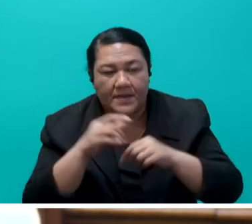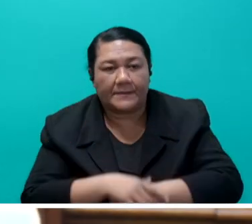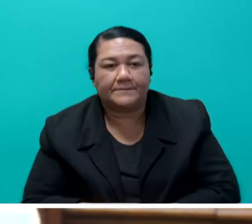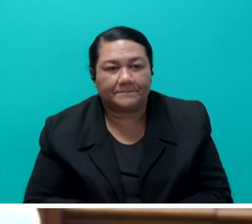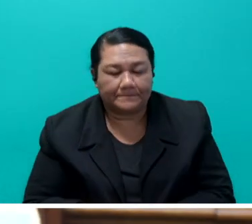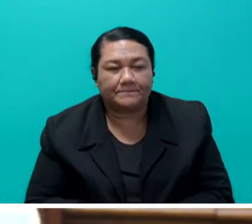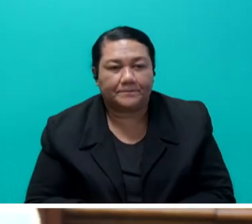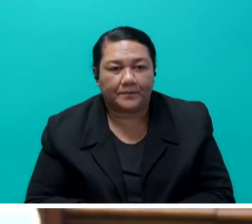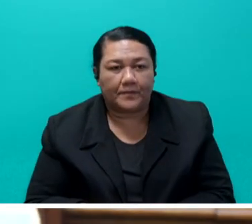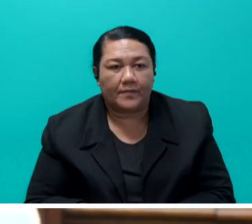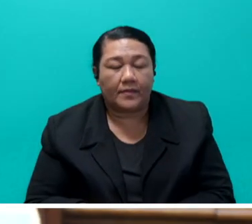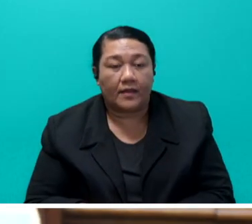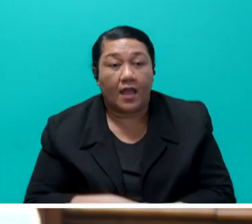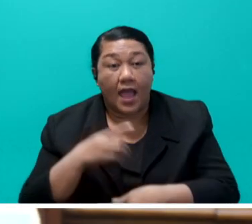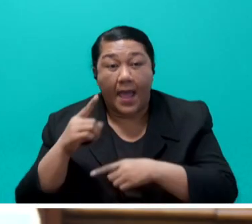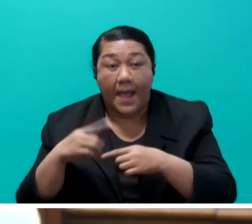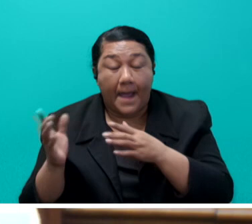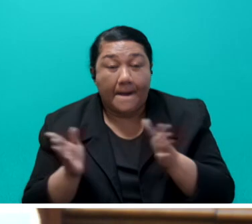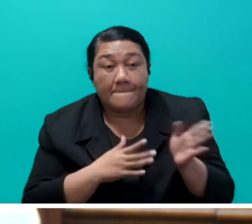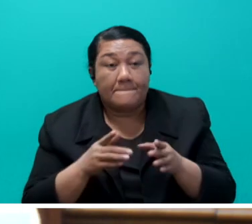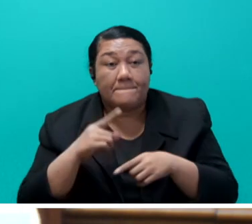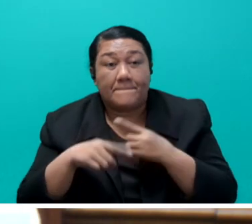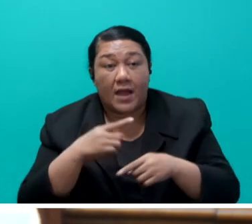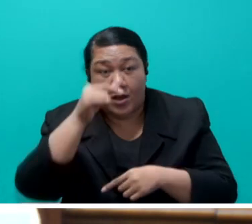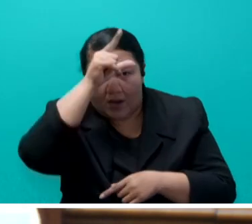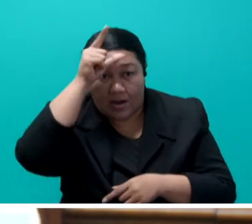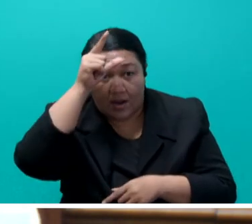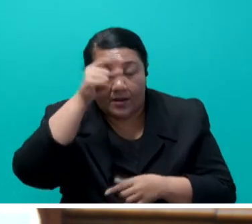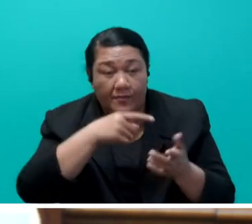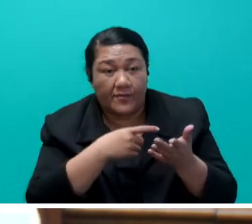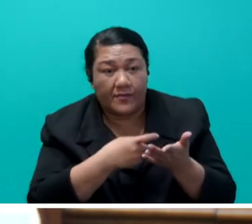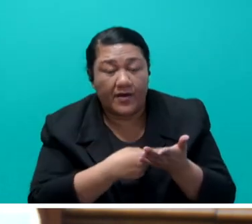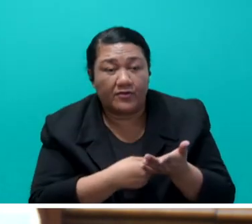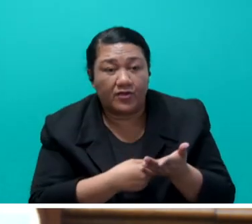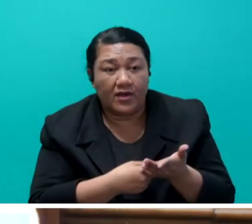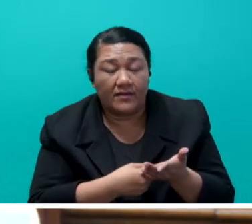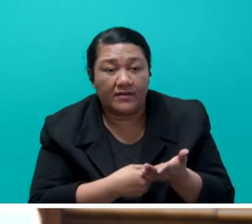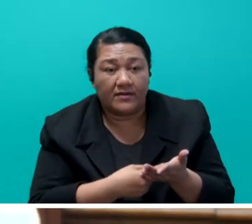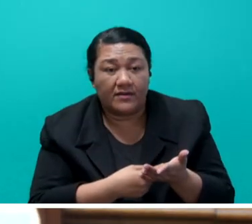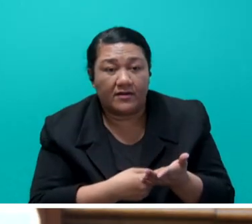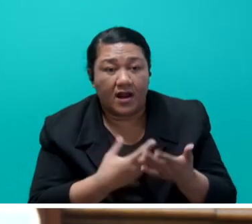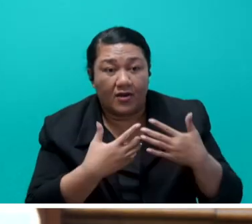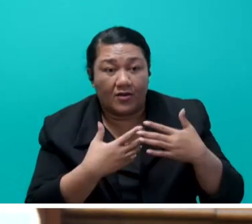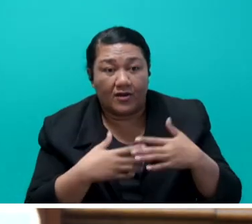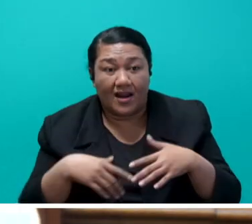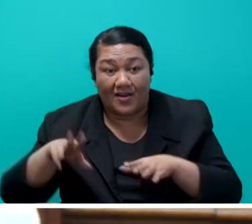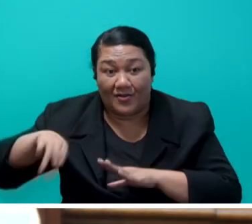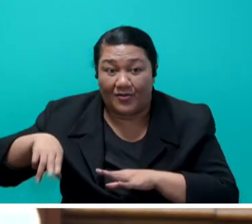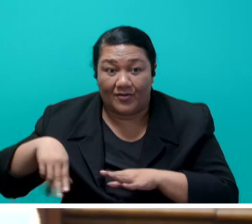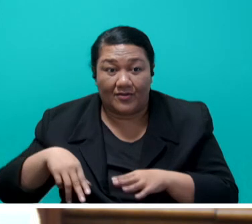Regarding the Rarotonga South Pacific Nuclear Free Treaty, Mr. Speaker, sir, the Cook Islands Prime